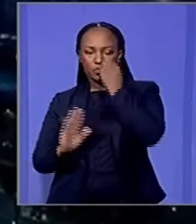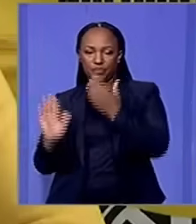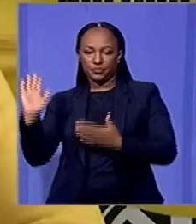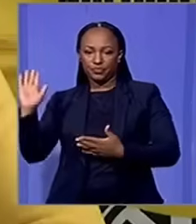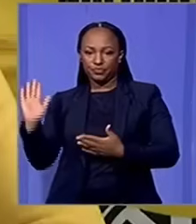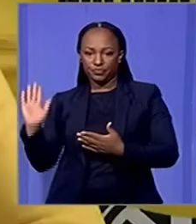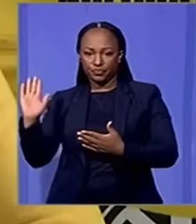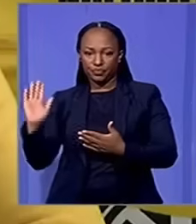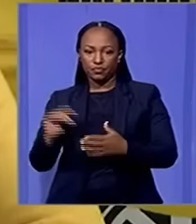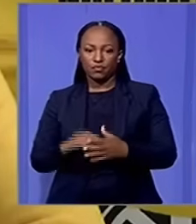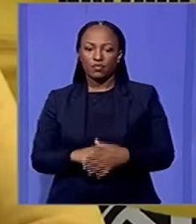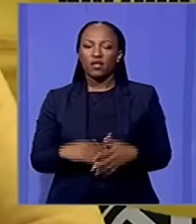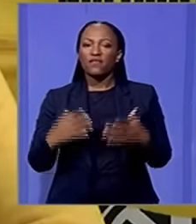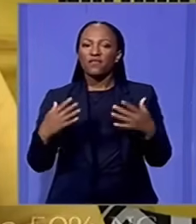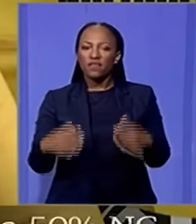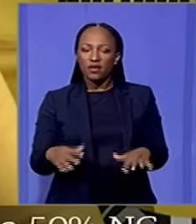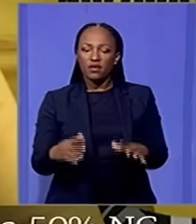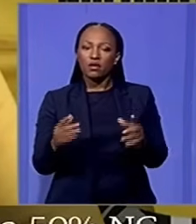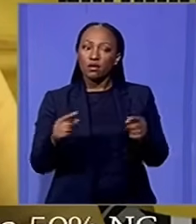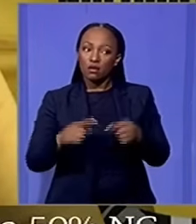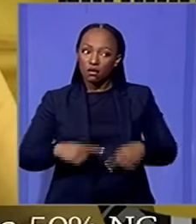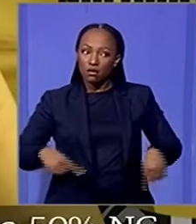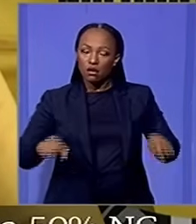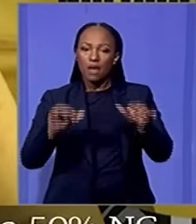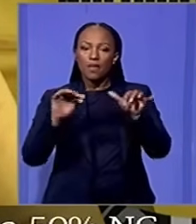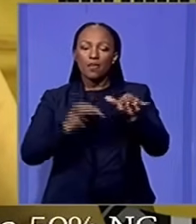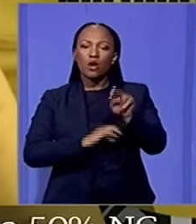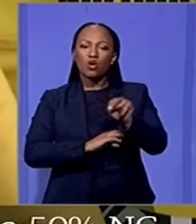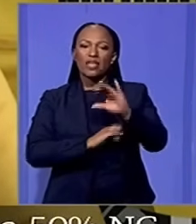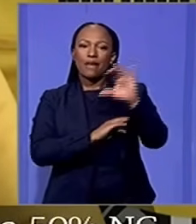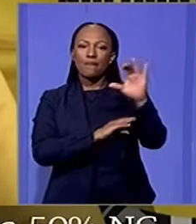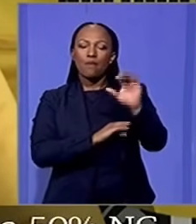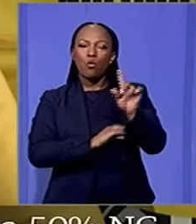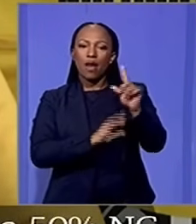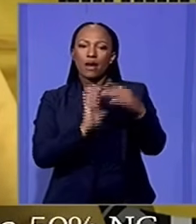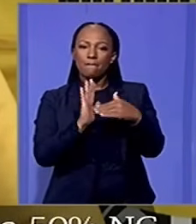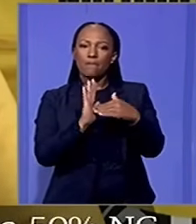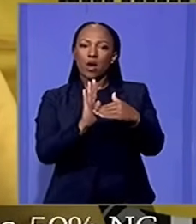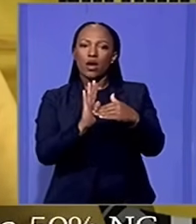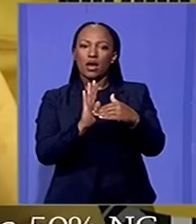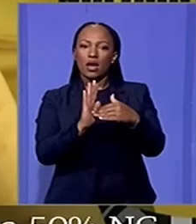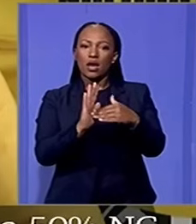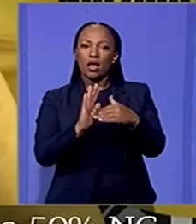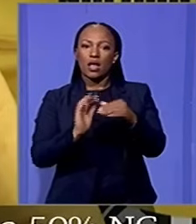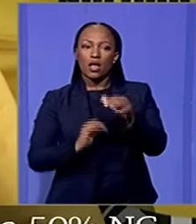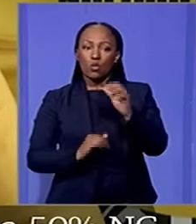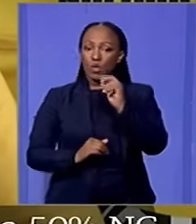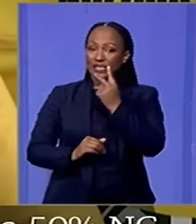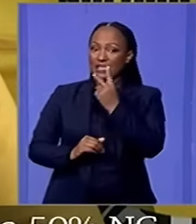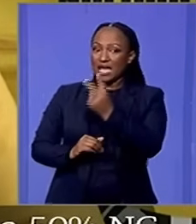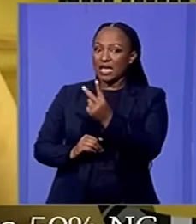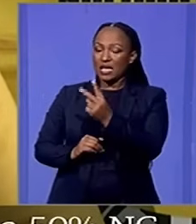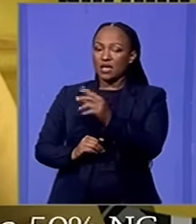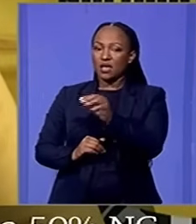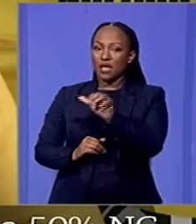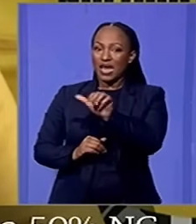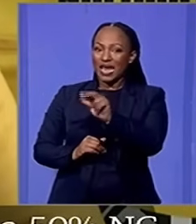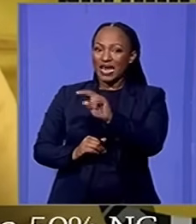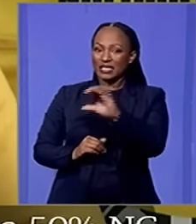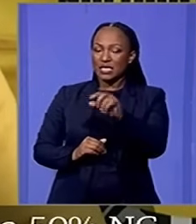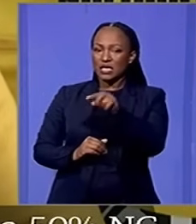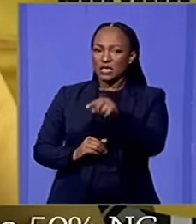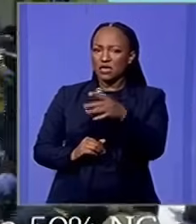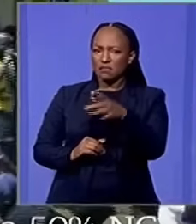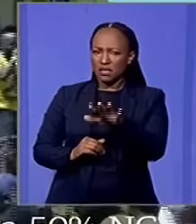Give you the figures now. Overwhelmingly, the people of the Northern Cape see the ANC as the party that should